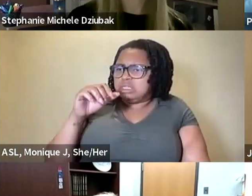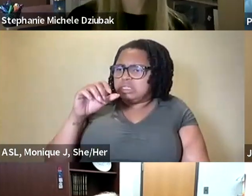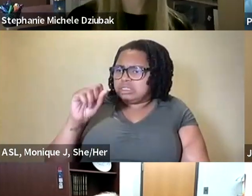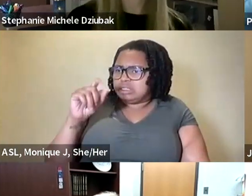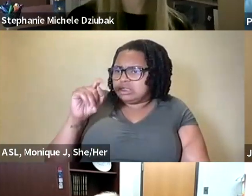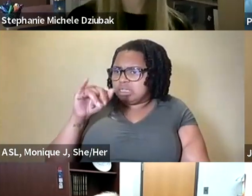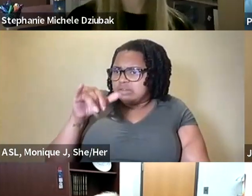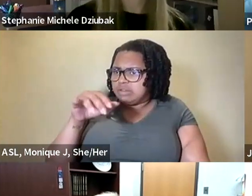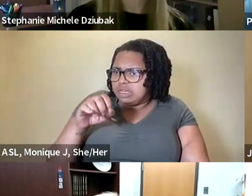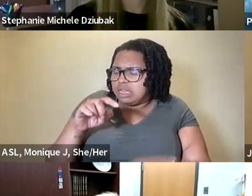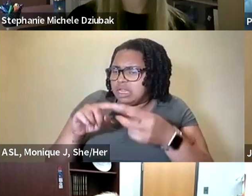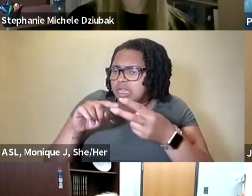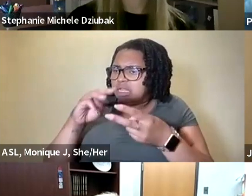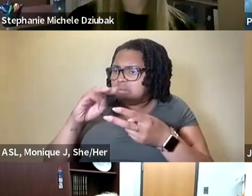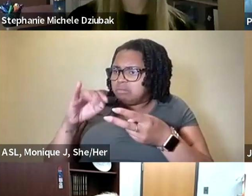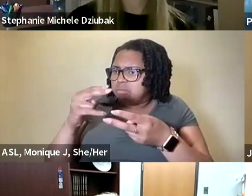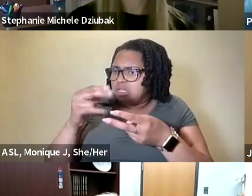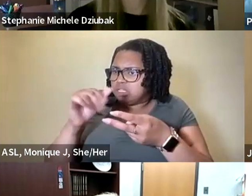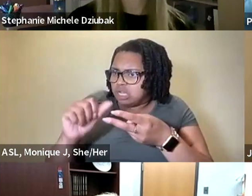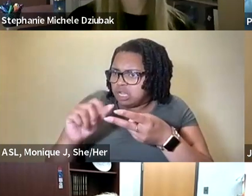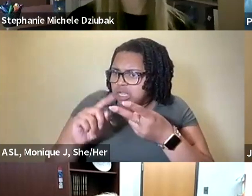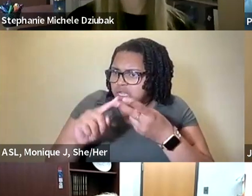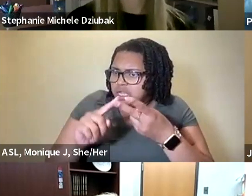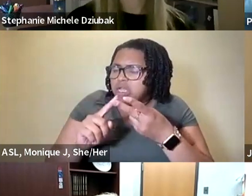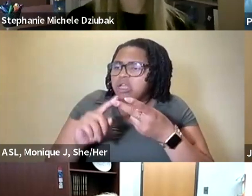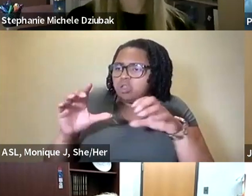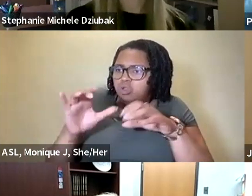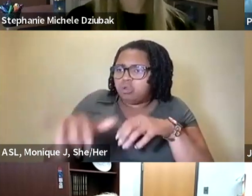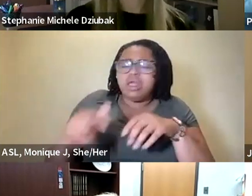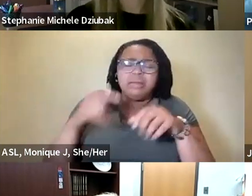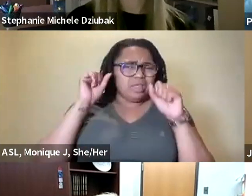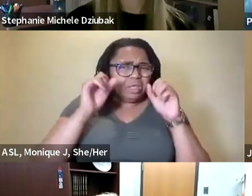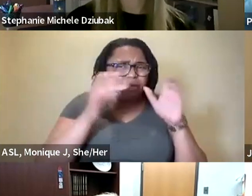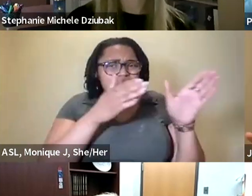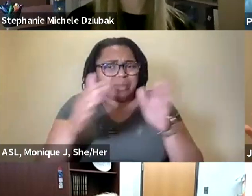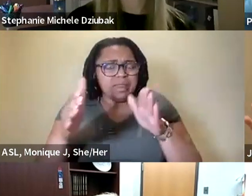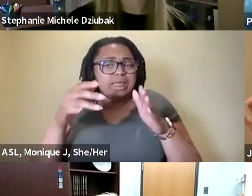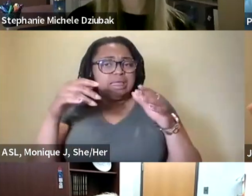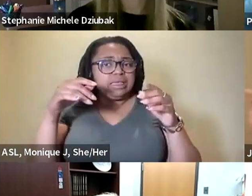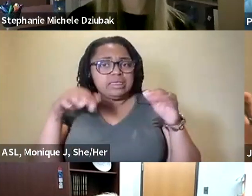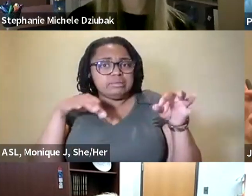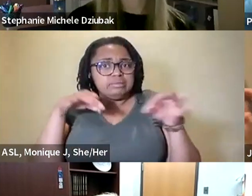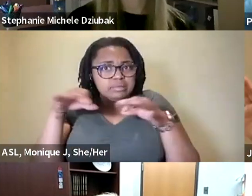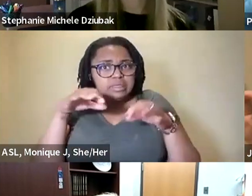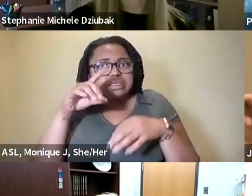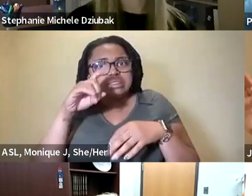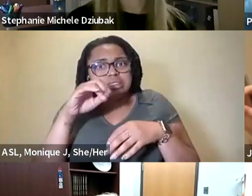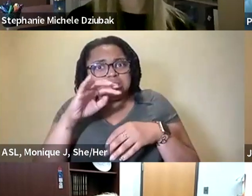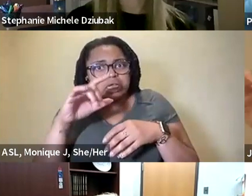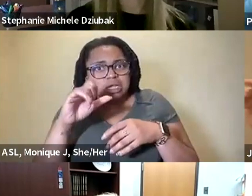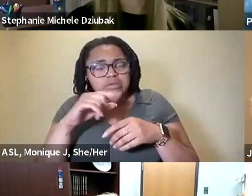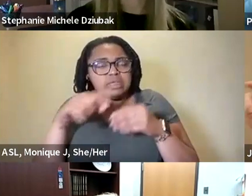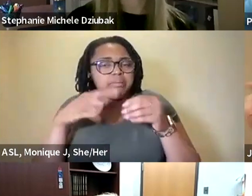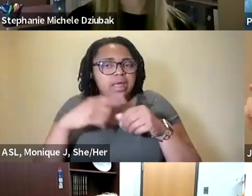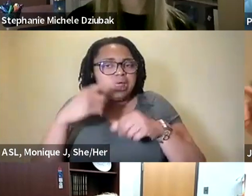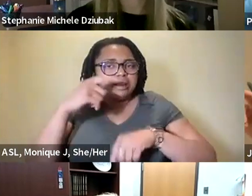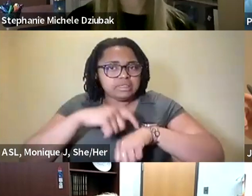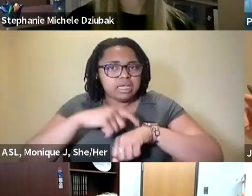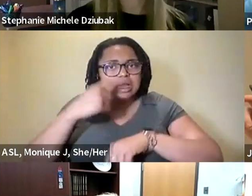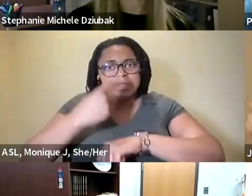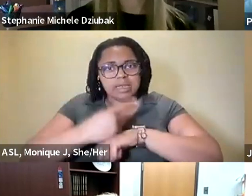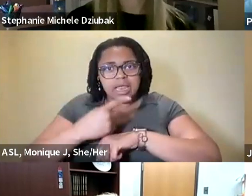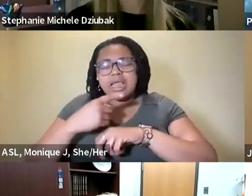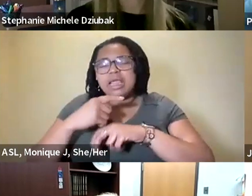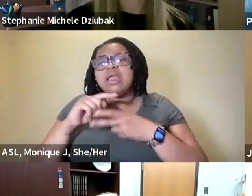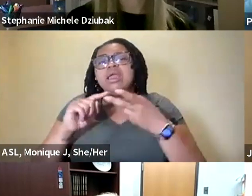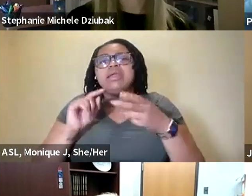the details, the location, the time, and the date, and discuss the questions, the specificity